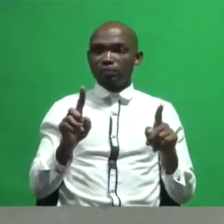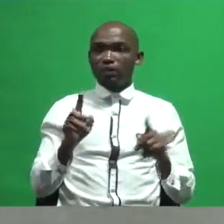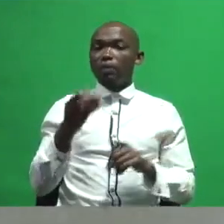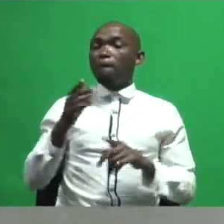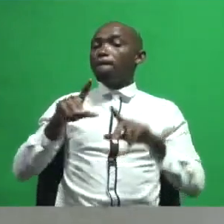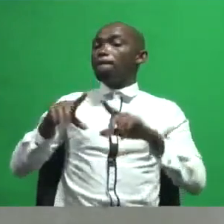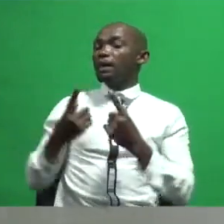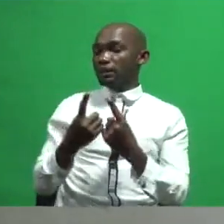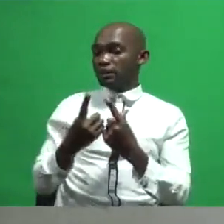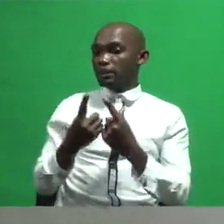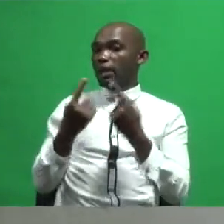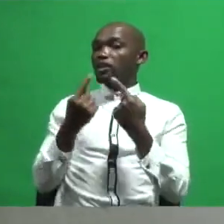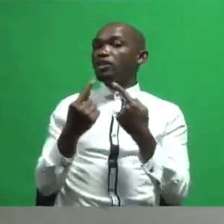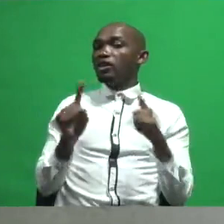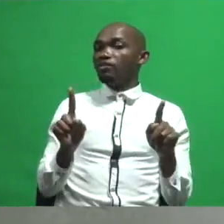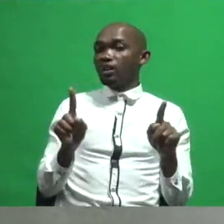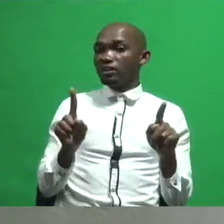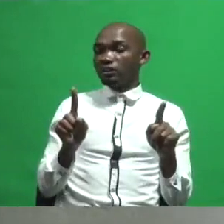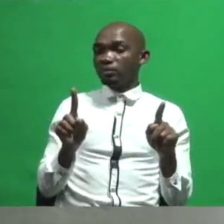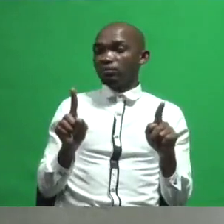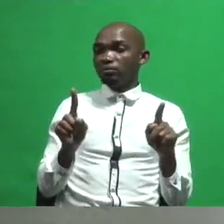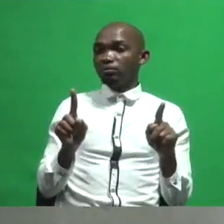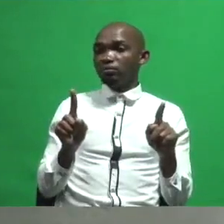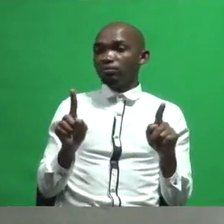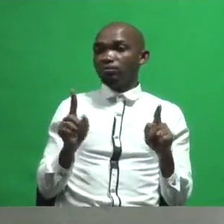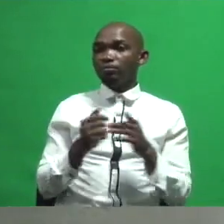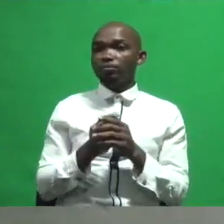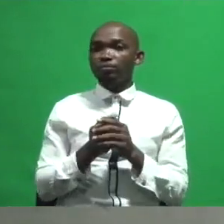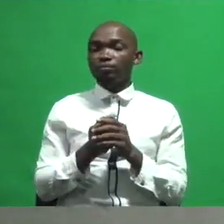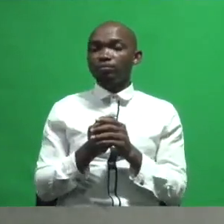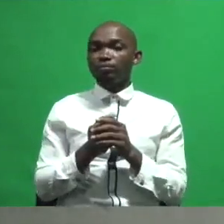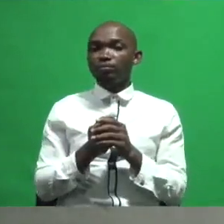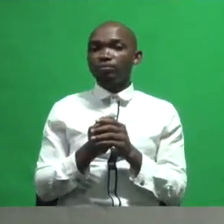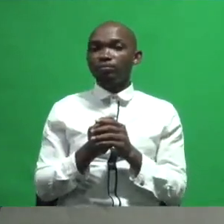different? But different